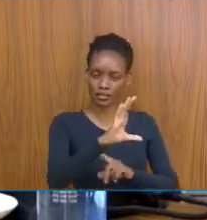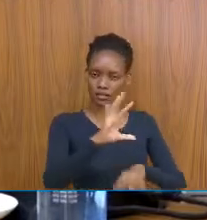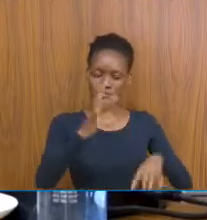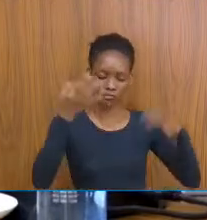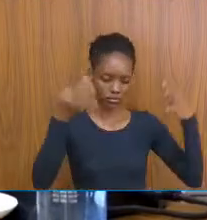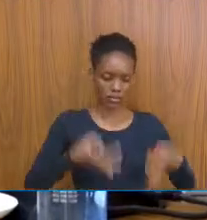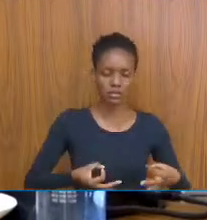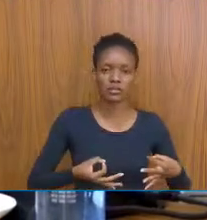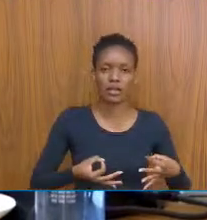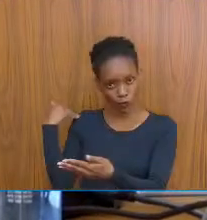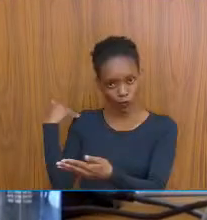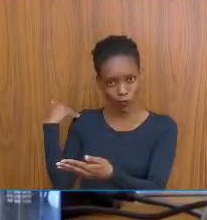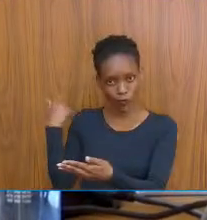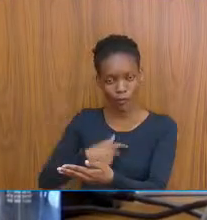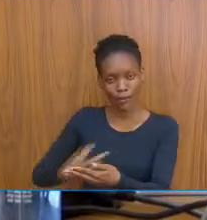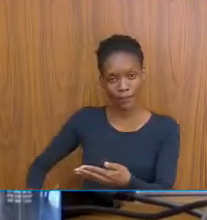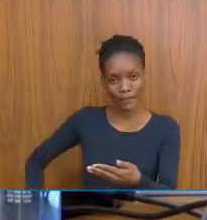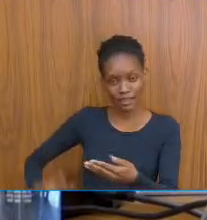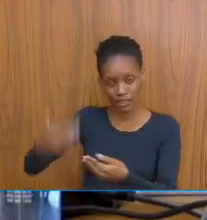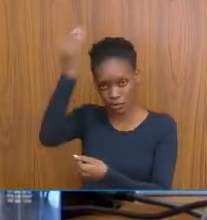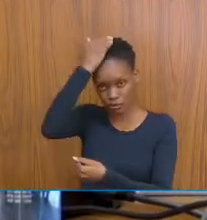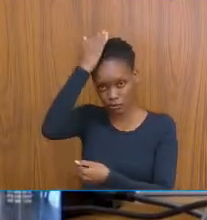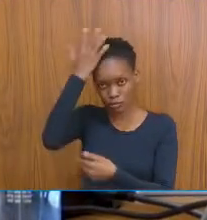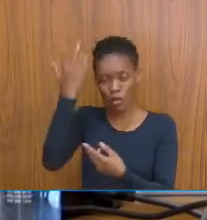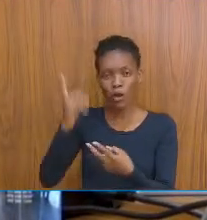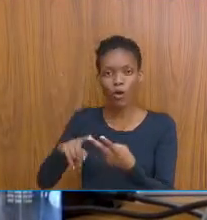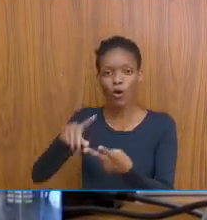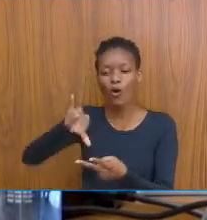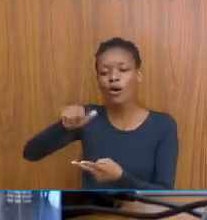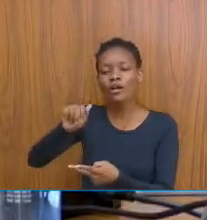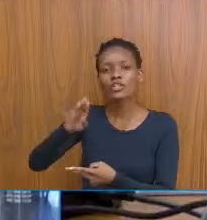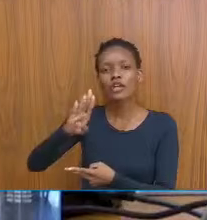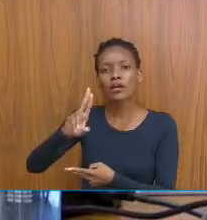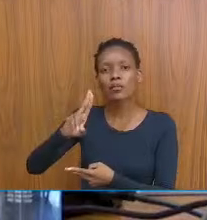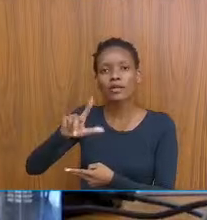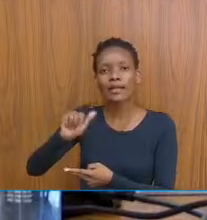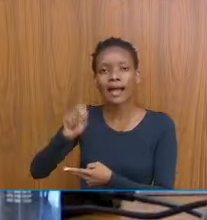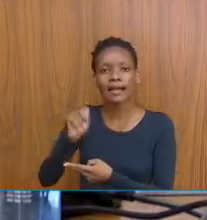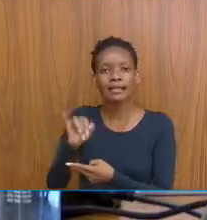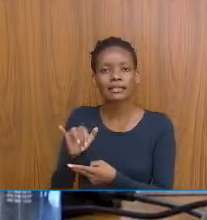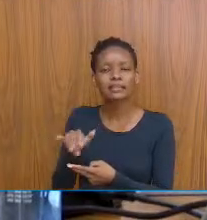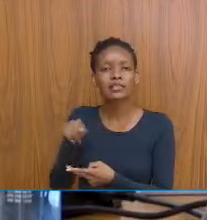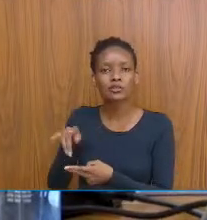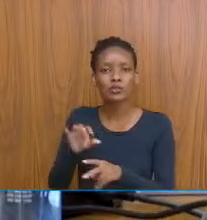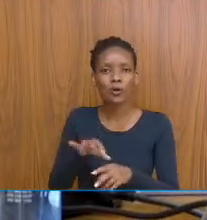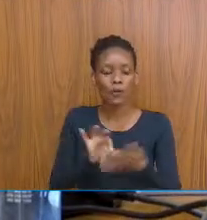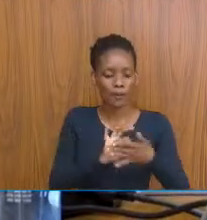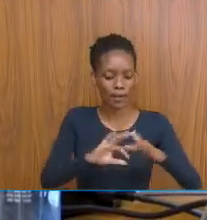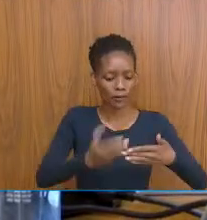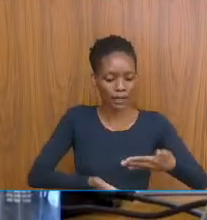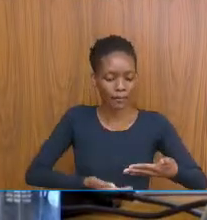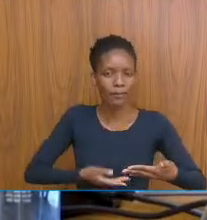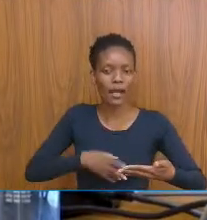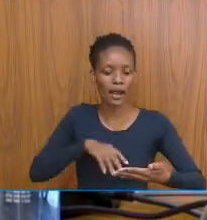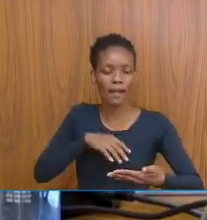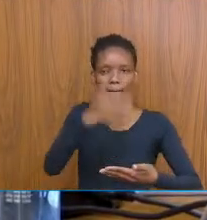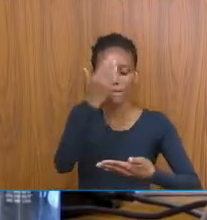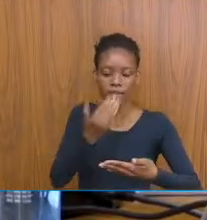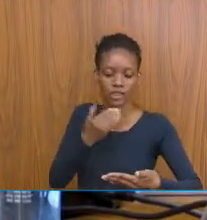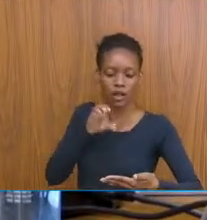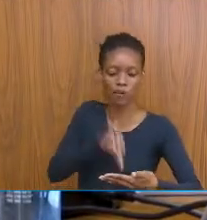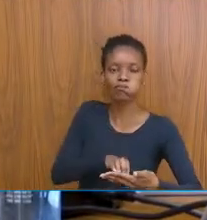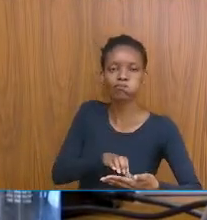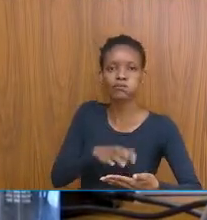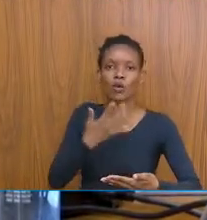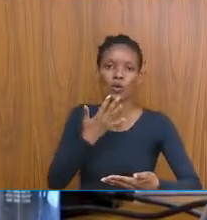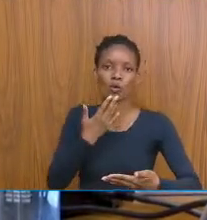ballot paper that Jabulani Khumalo, so whose face is going to be on that ballot paper? Because the IEC said now it can go